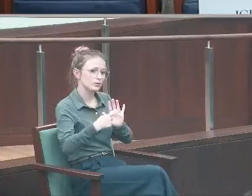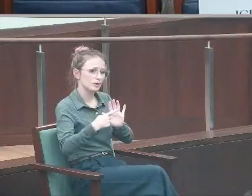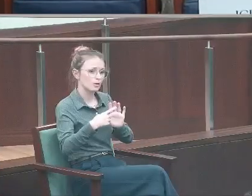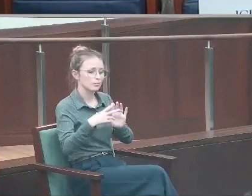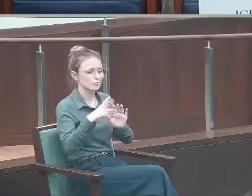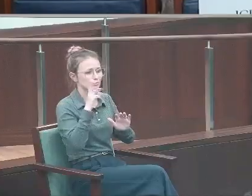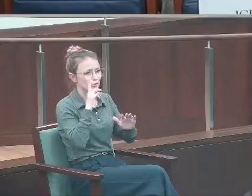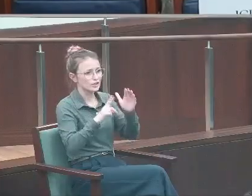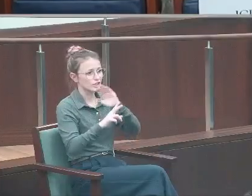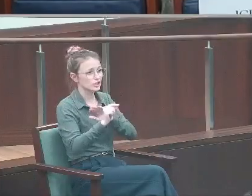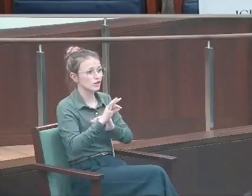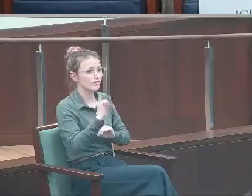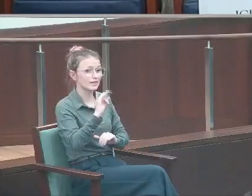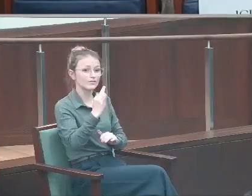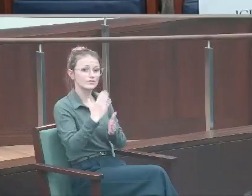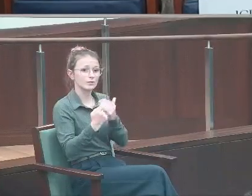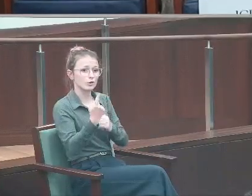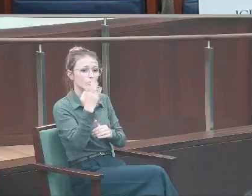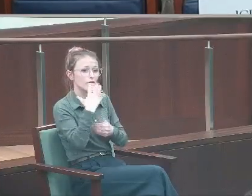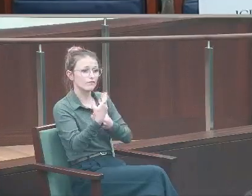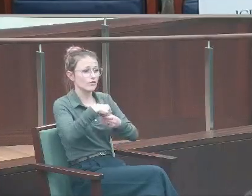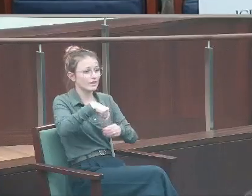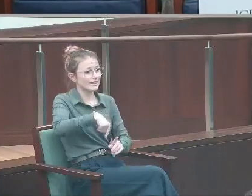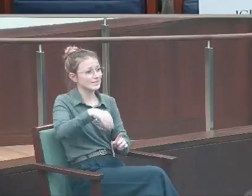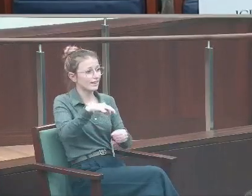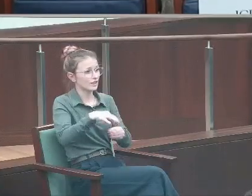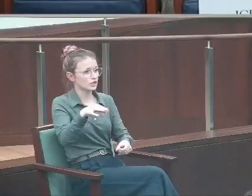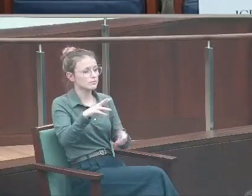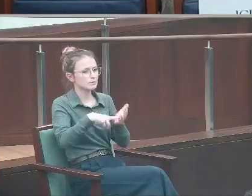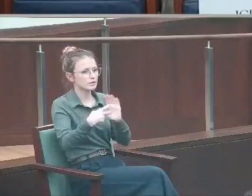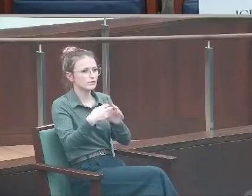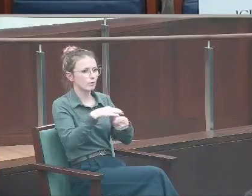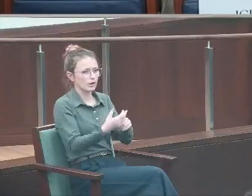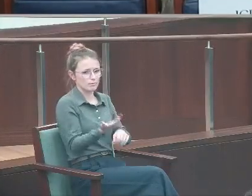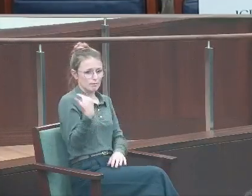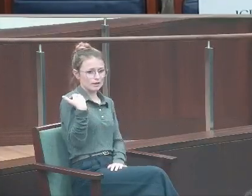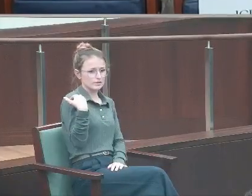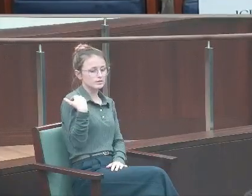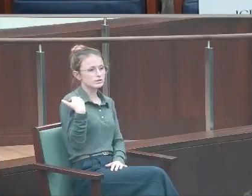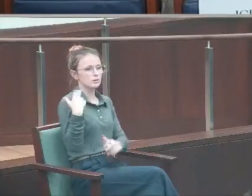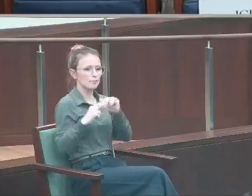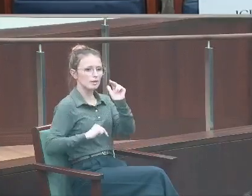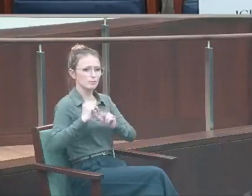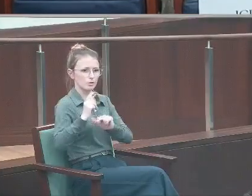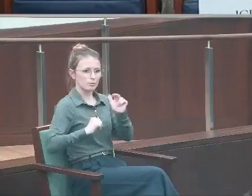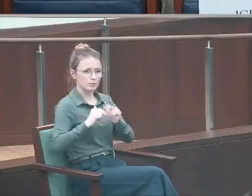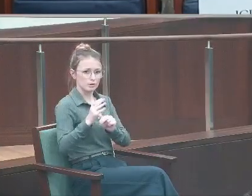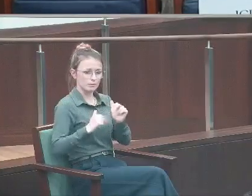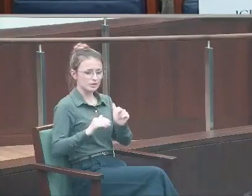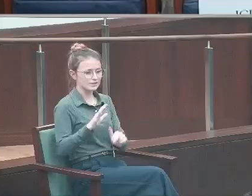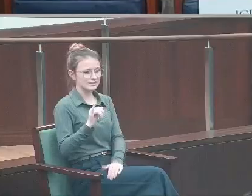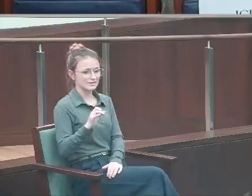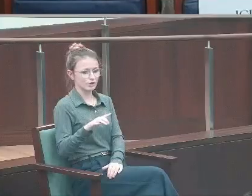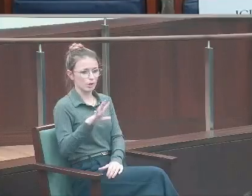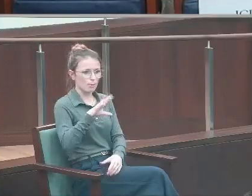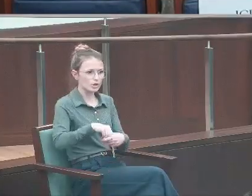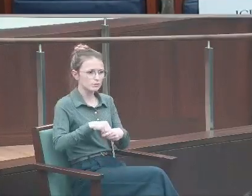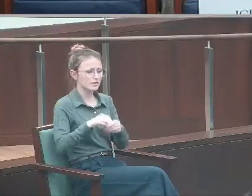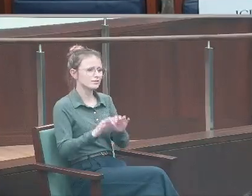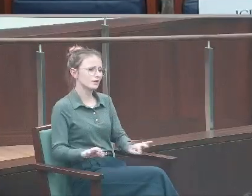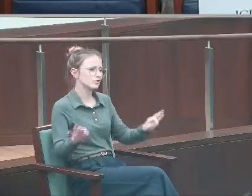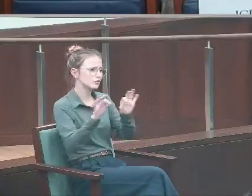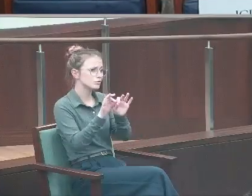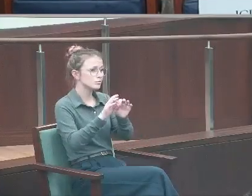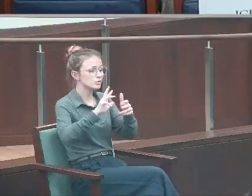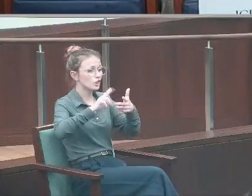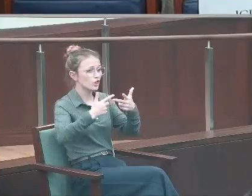whether they voted in the last election. And so building the muscle of civic participation through voting, I think, is absolutely essential. And the third piece of